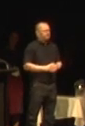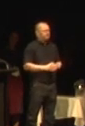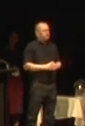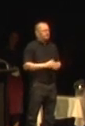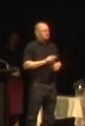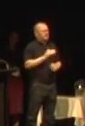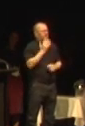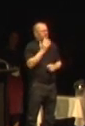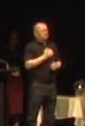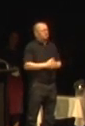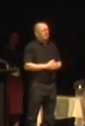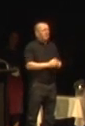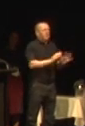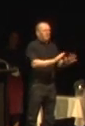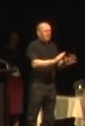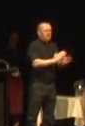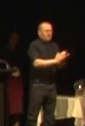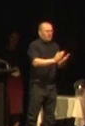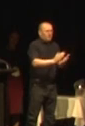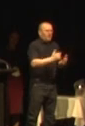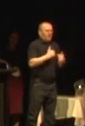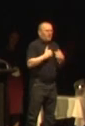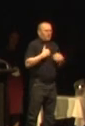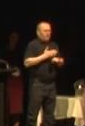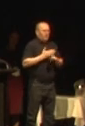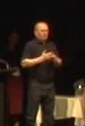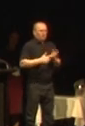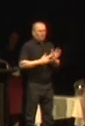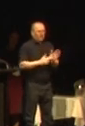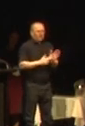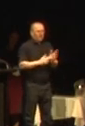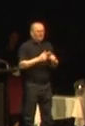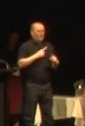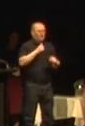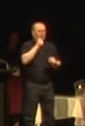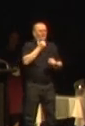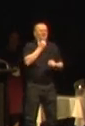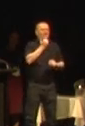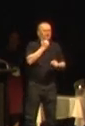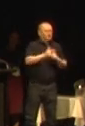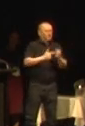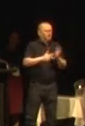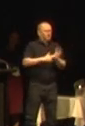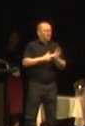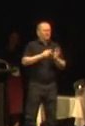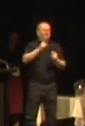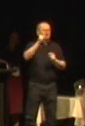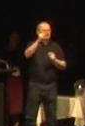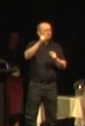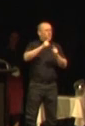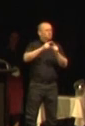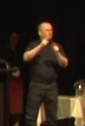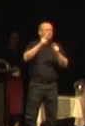And I don't work for the UN, and I don't know anywhere near enough about it to be a spokesperson for it or a critic of it, really, in many ways.